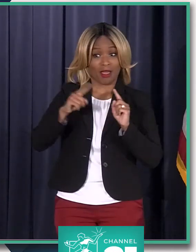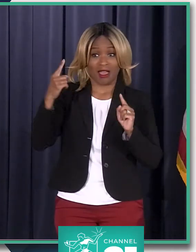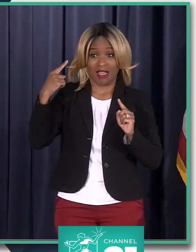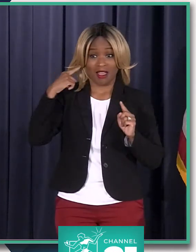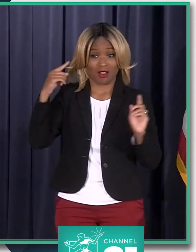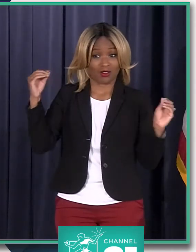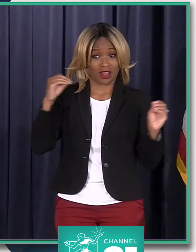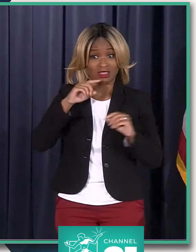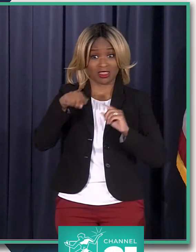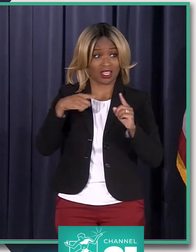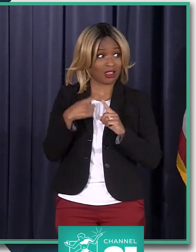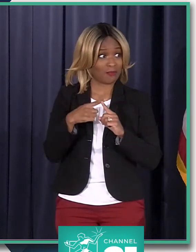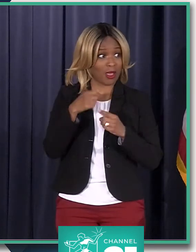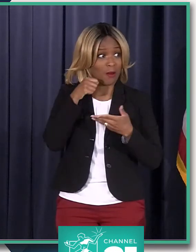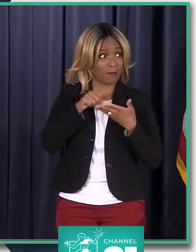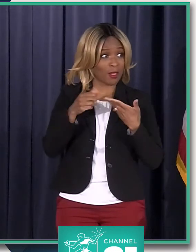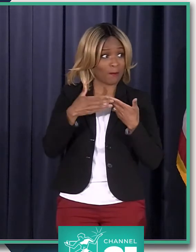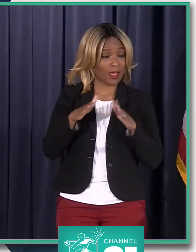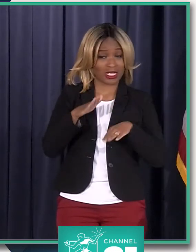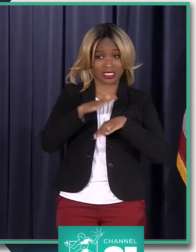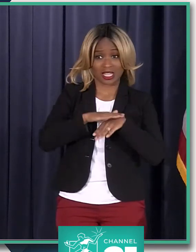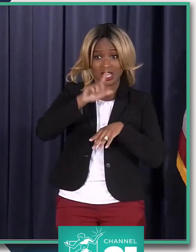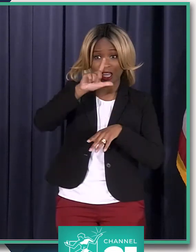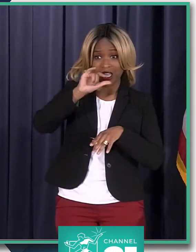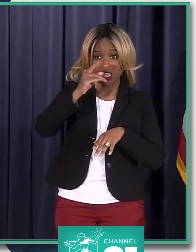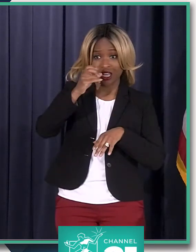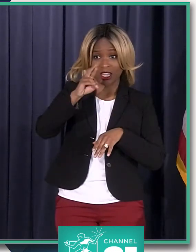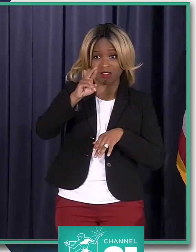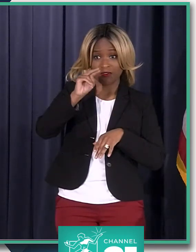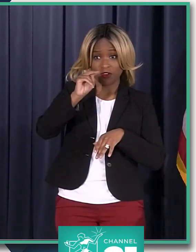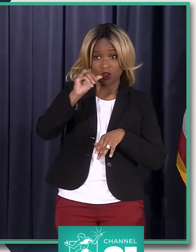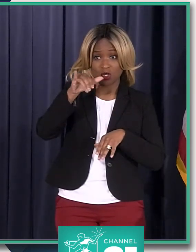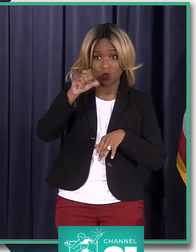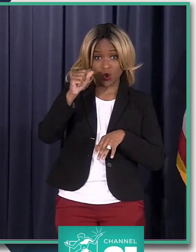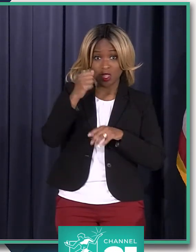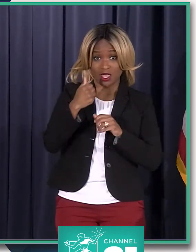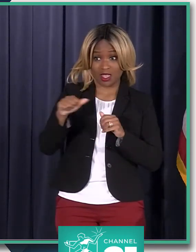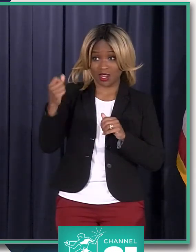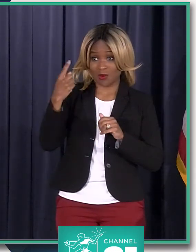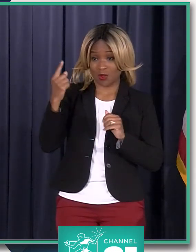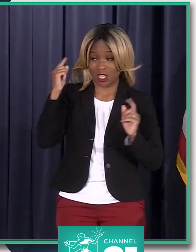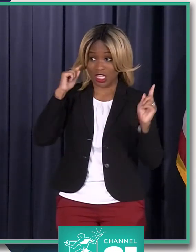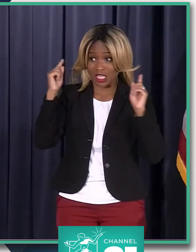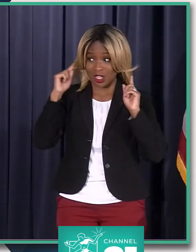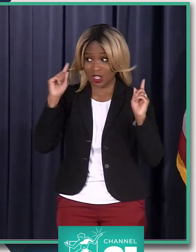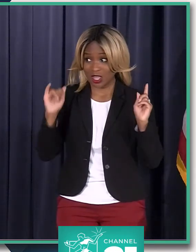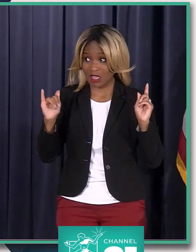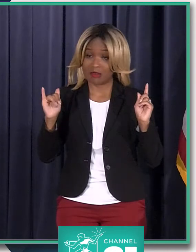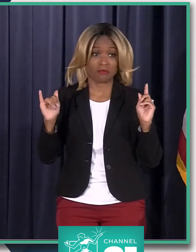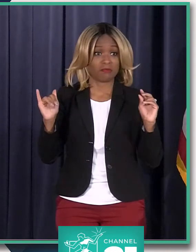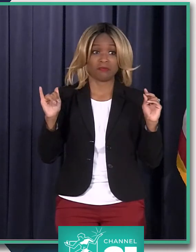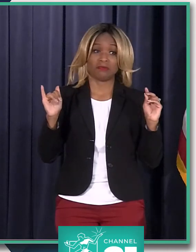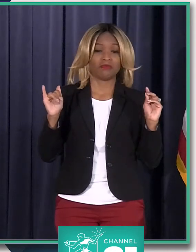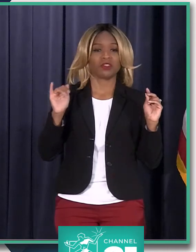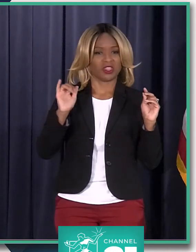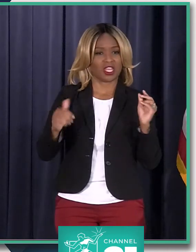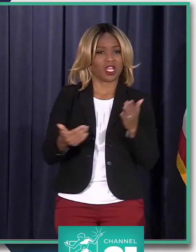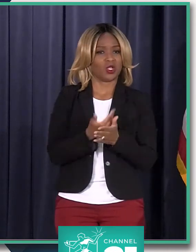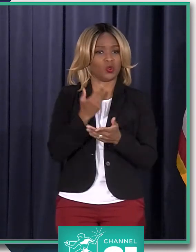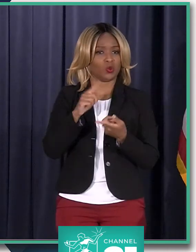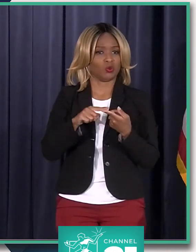issue about mailboxes in Livernois. Has anybody else heard that? Okay, I'm going to have to look into that. That one's a new